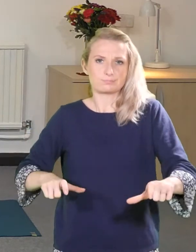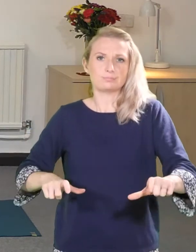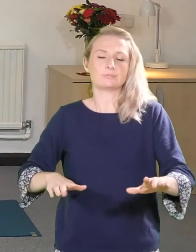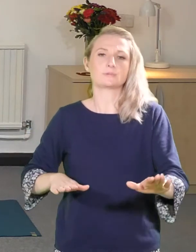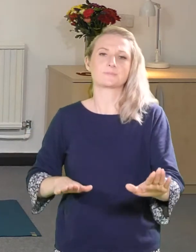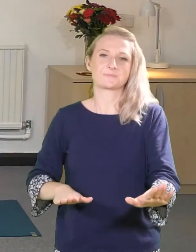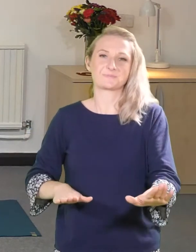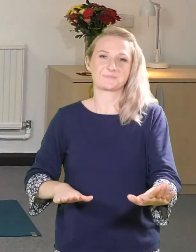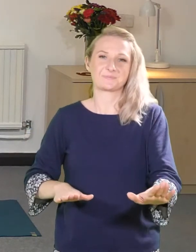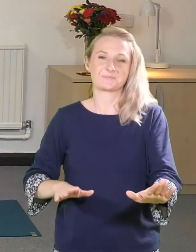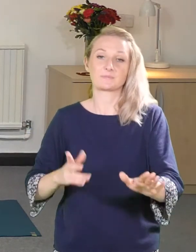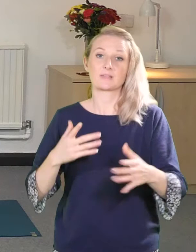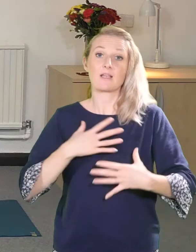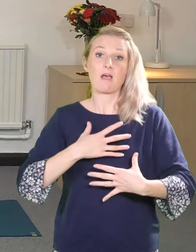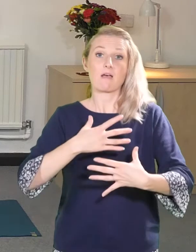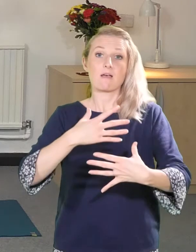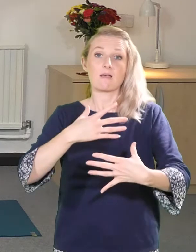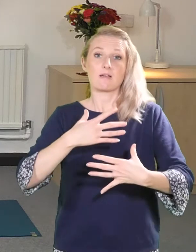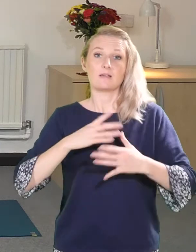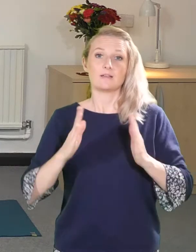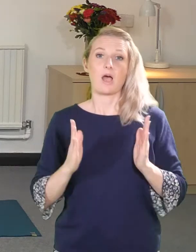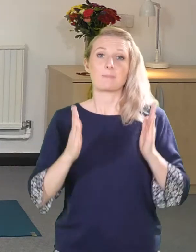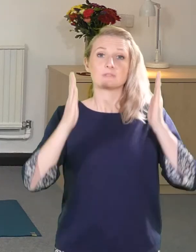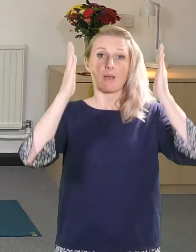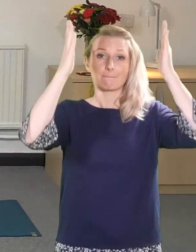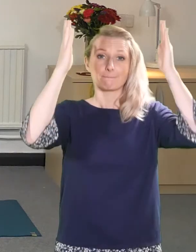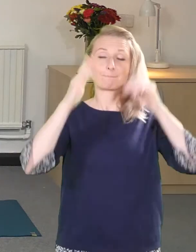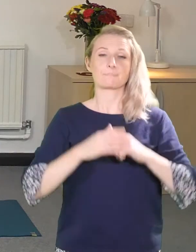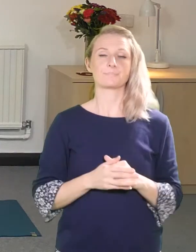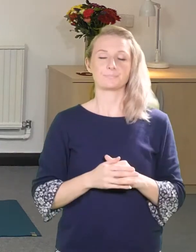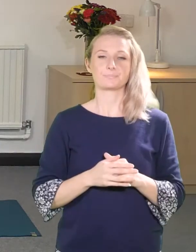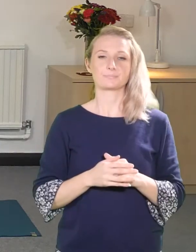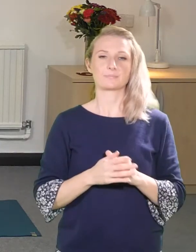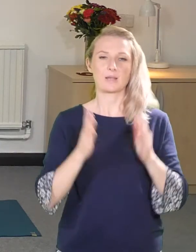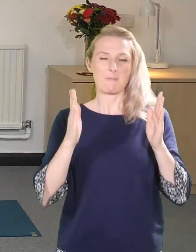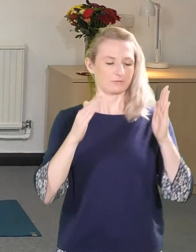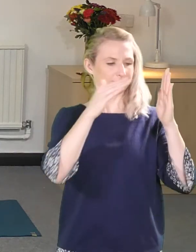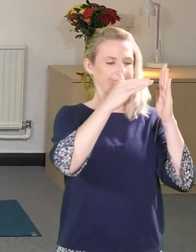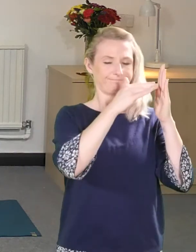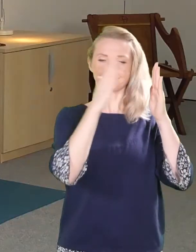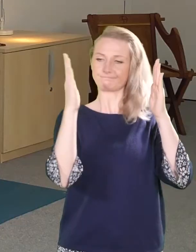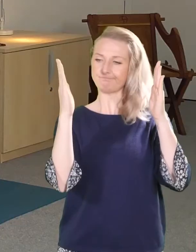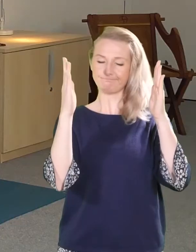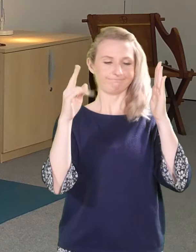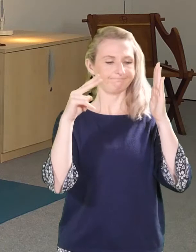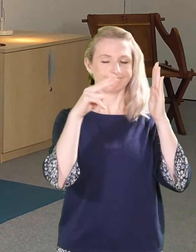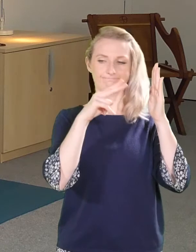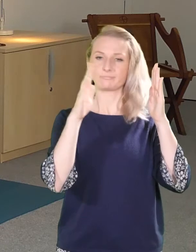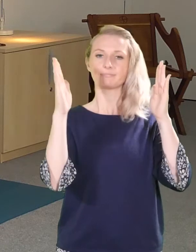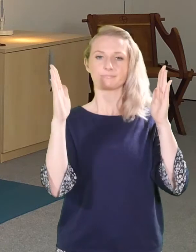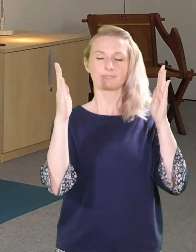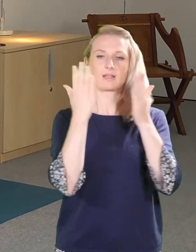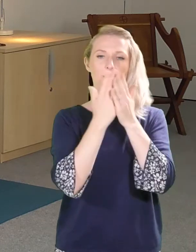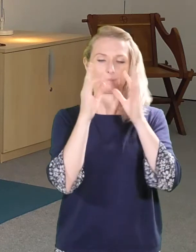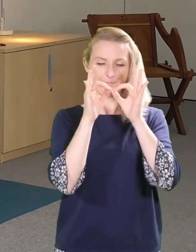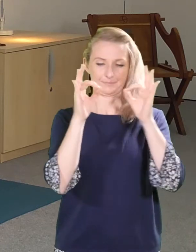Inhale, arms lift. So the arms are parallel with each other, lifting up towards the ceiling,